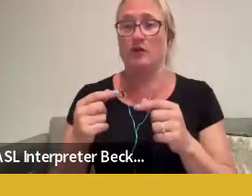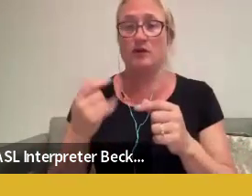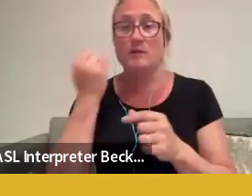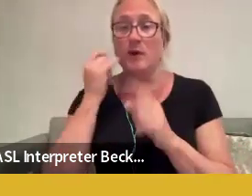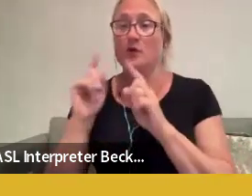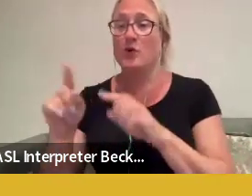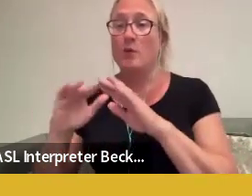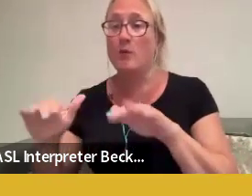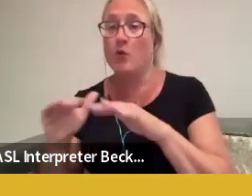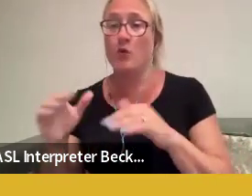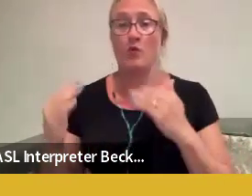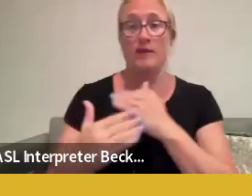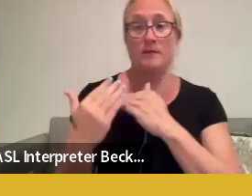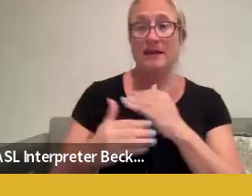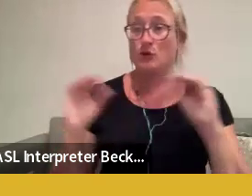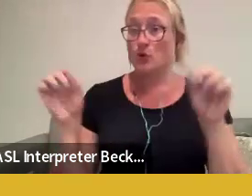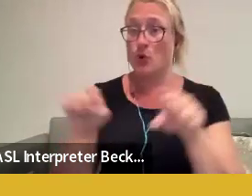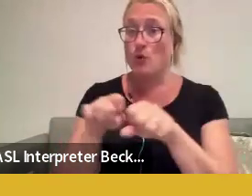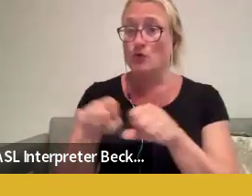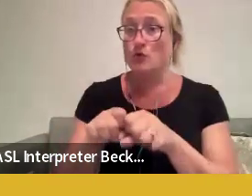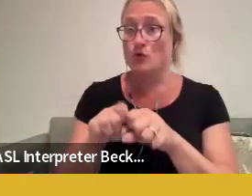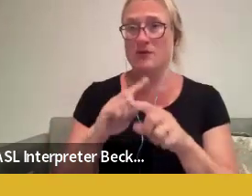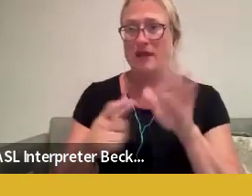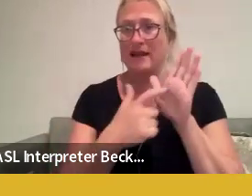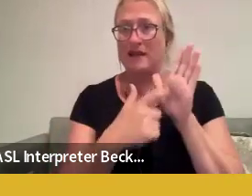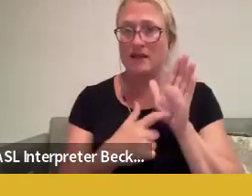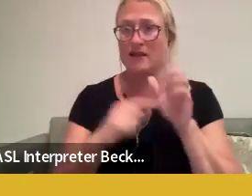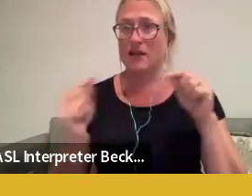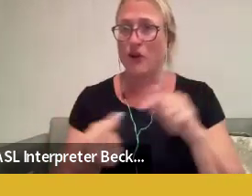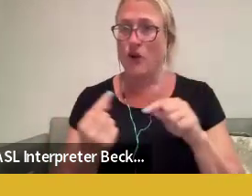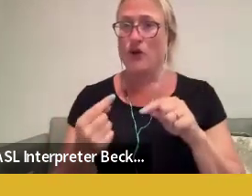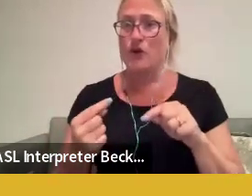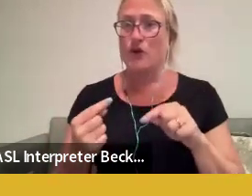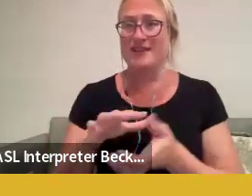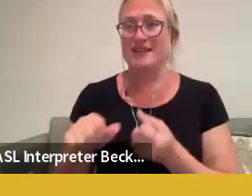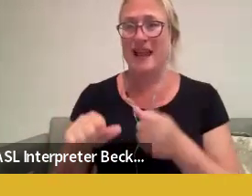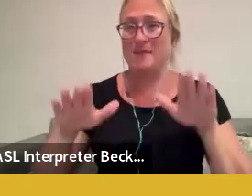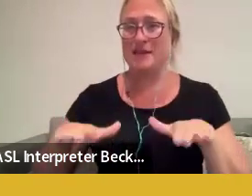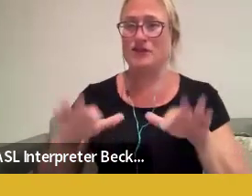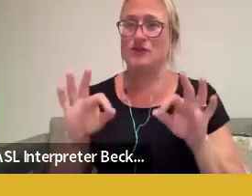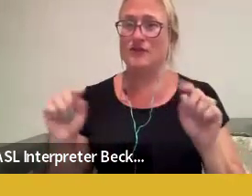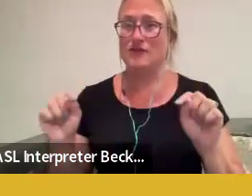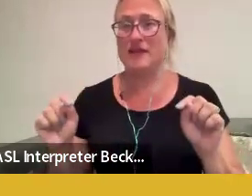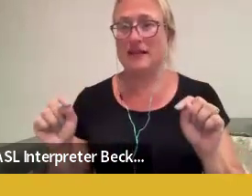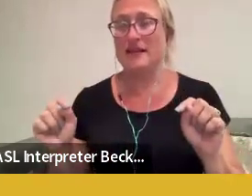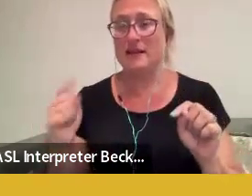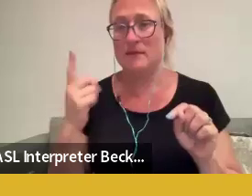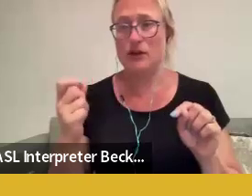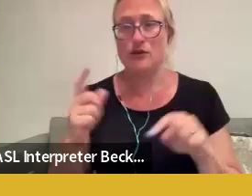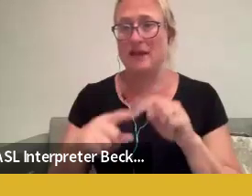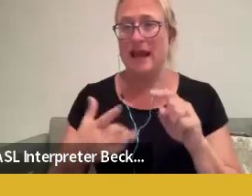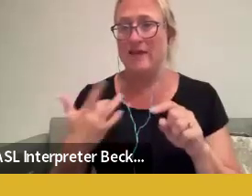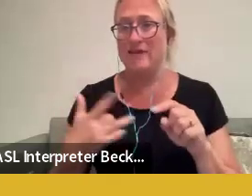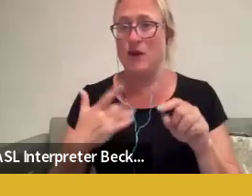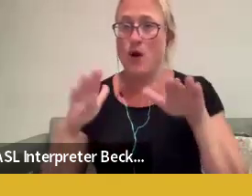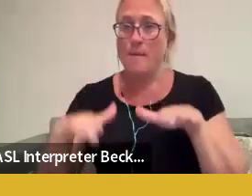shoeless, but it can really lead to a lot of damage if you're not able to feel the hot temperatures